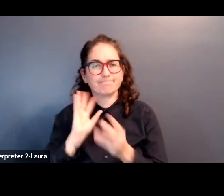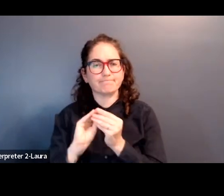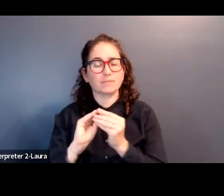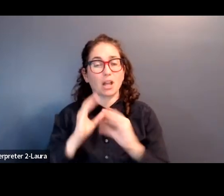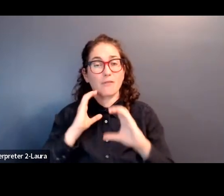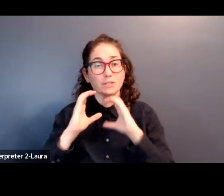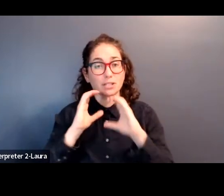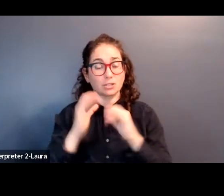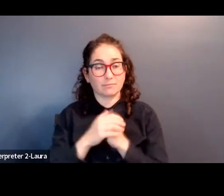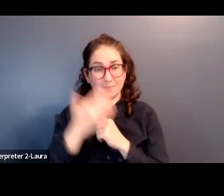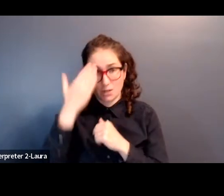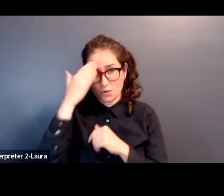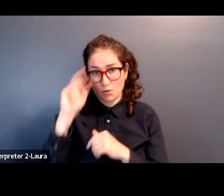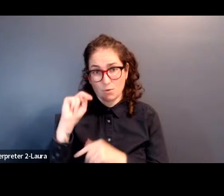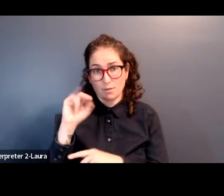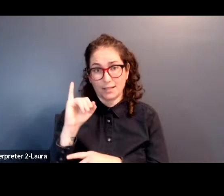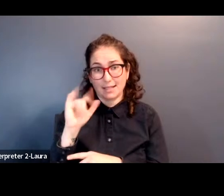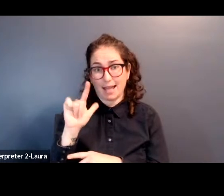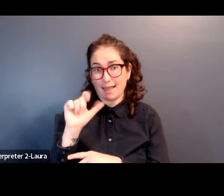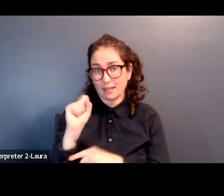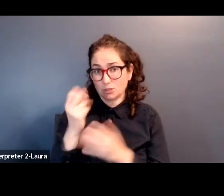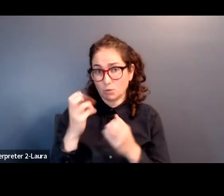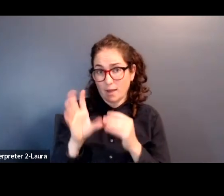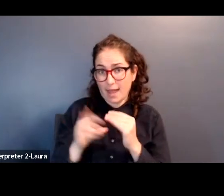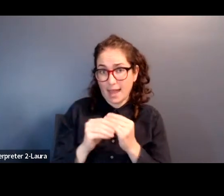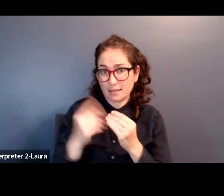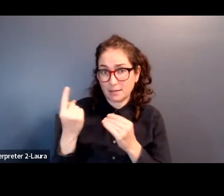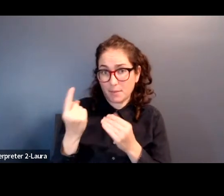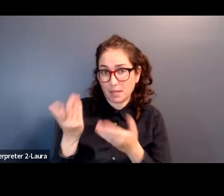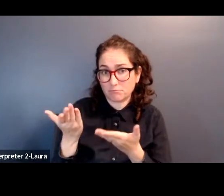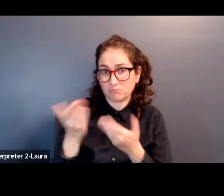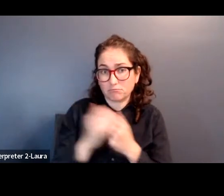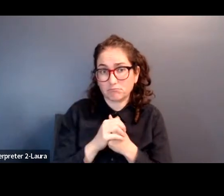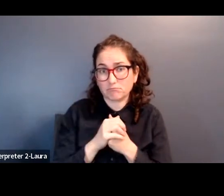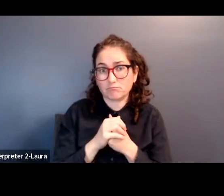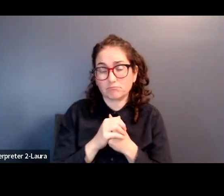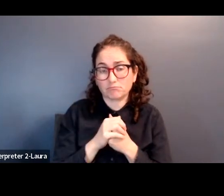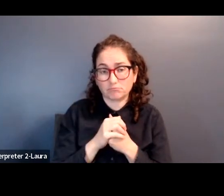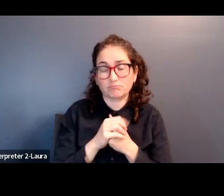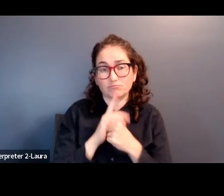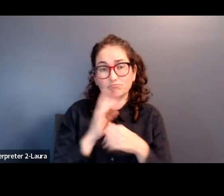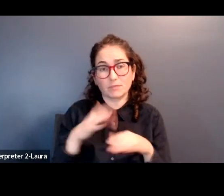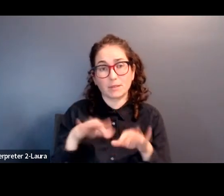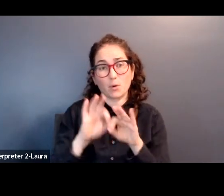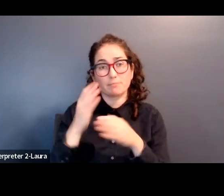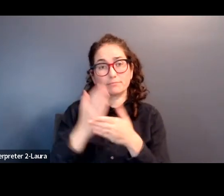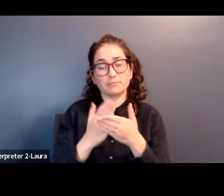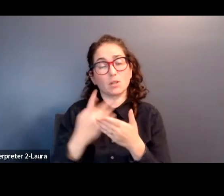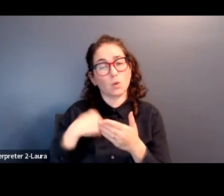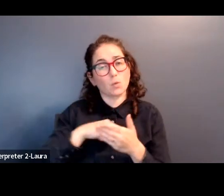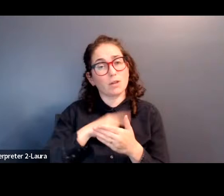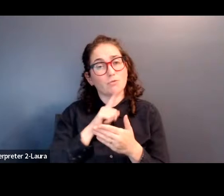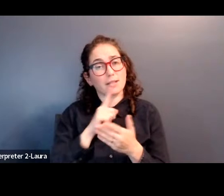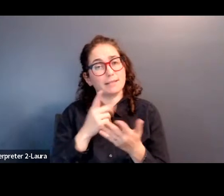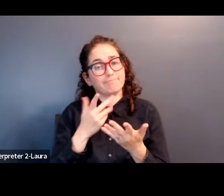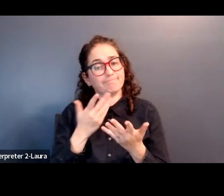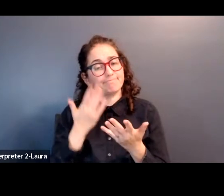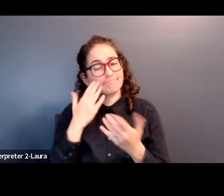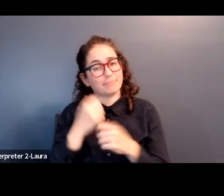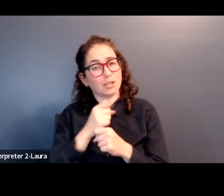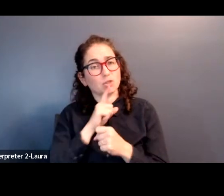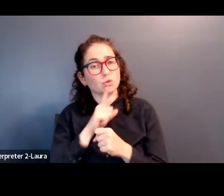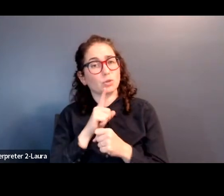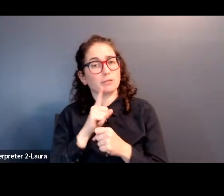don't know, Nihilus, if there's anything you wanted to add, but for sure, this is an important aspect that we want to, make sure that we're